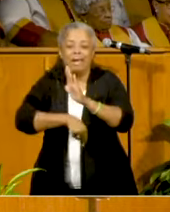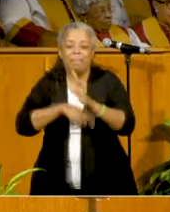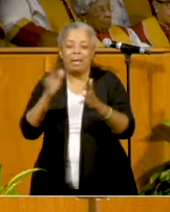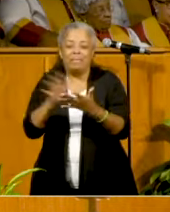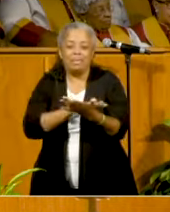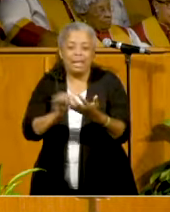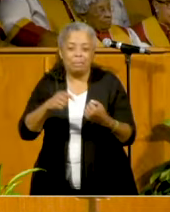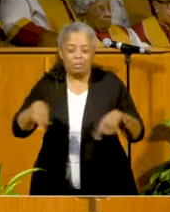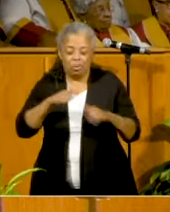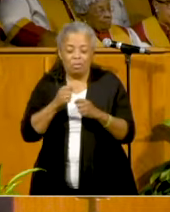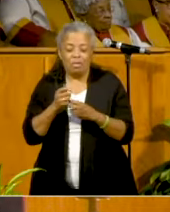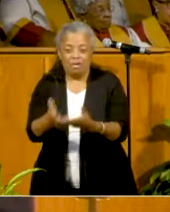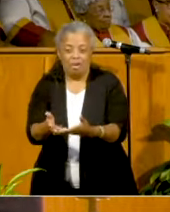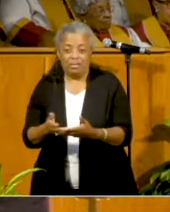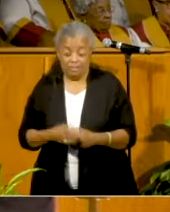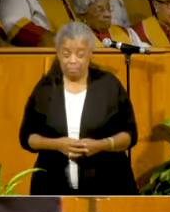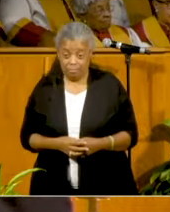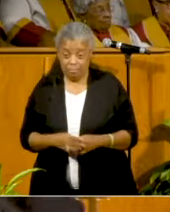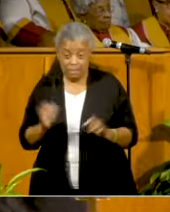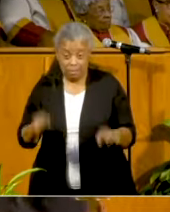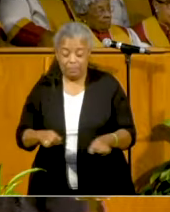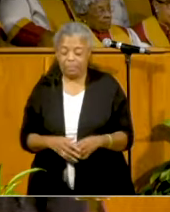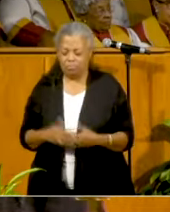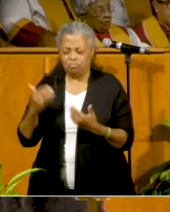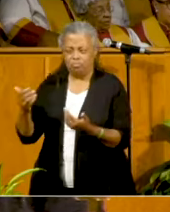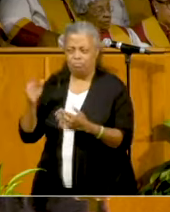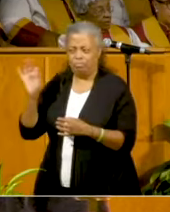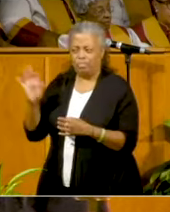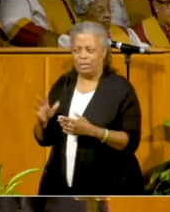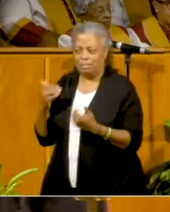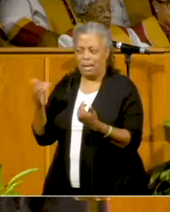the damage you've caused. Go on, preach, Pastor.